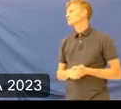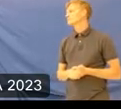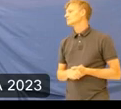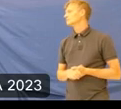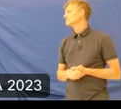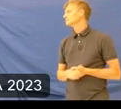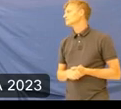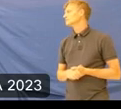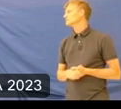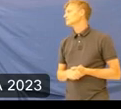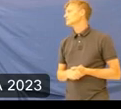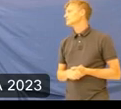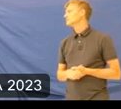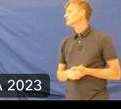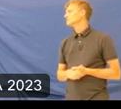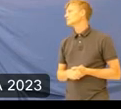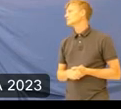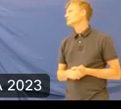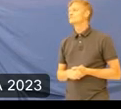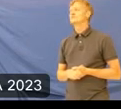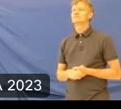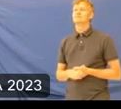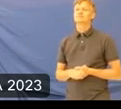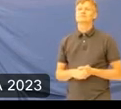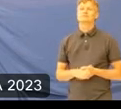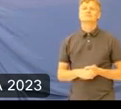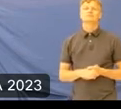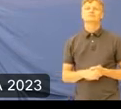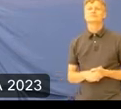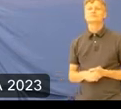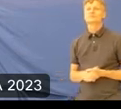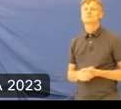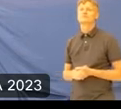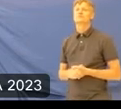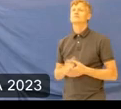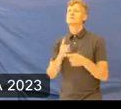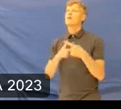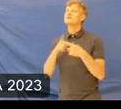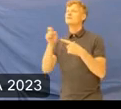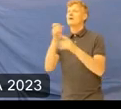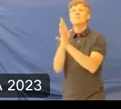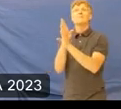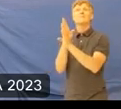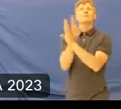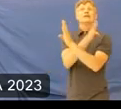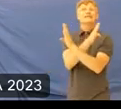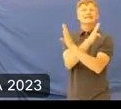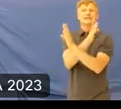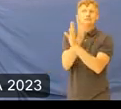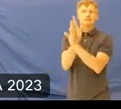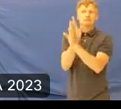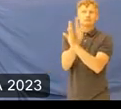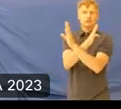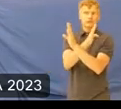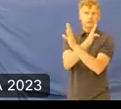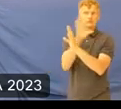only just indexing that vast amount of work. Then there's presuppositions. Also, of course, utterance type